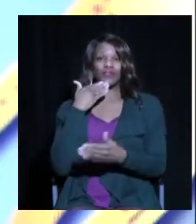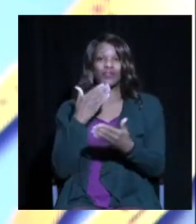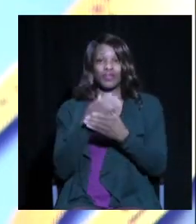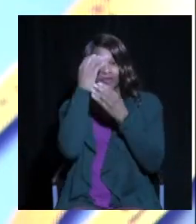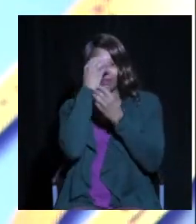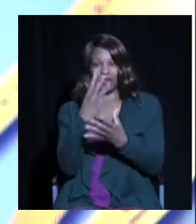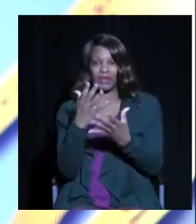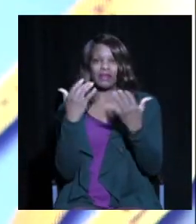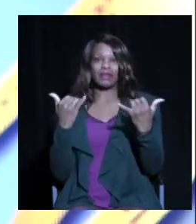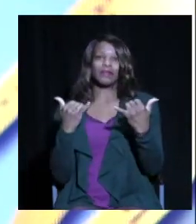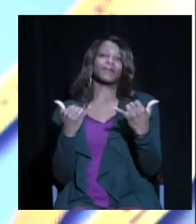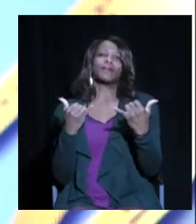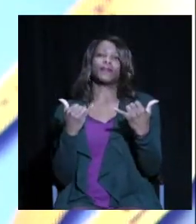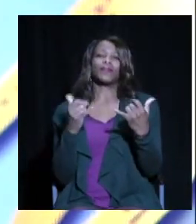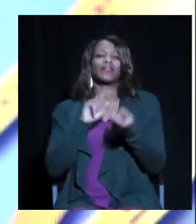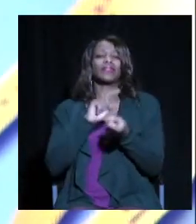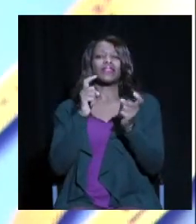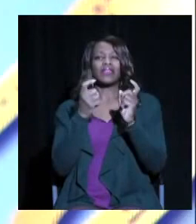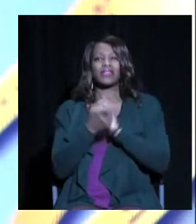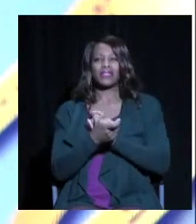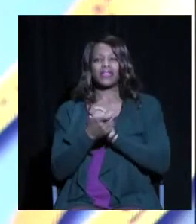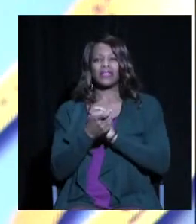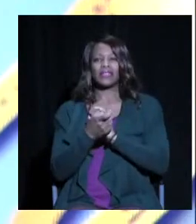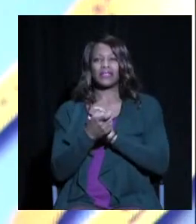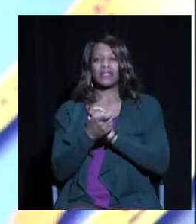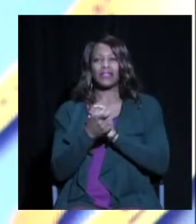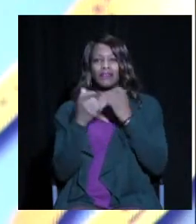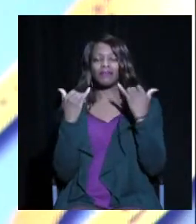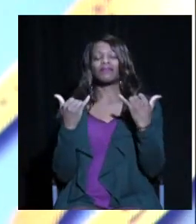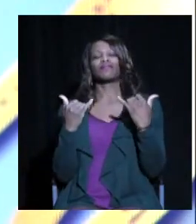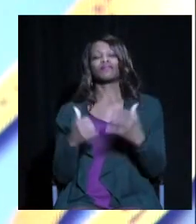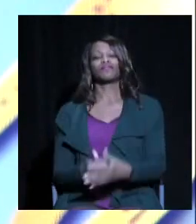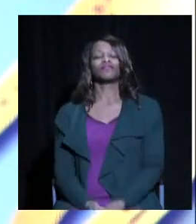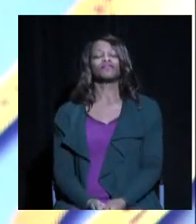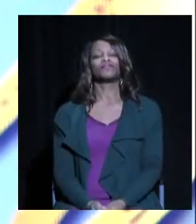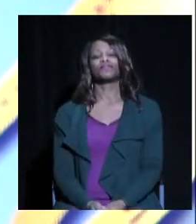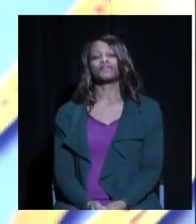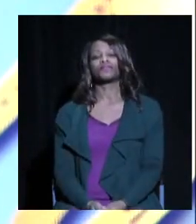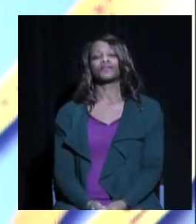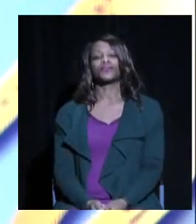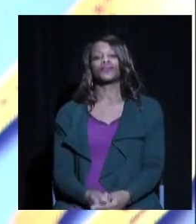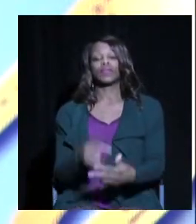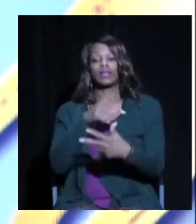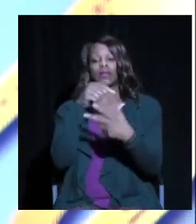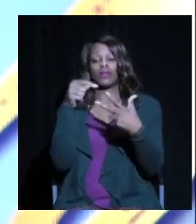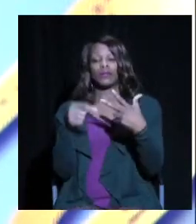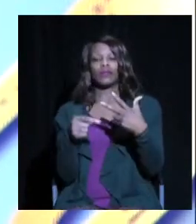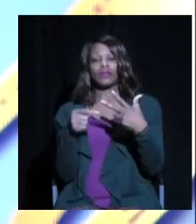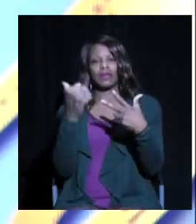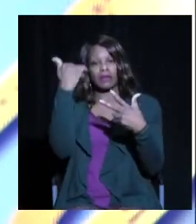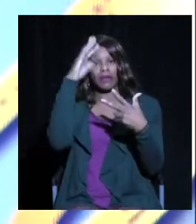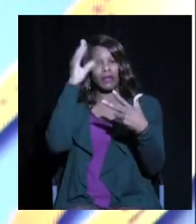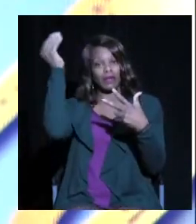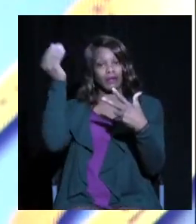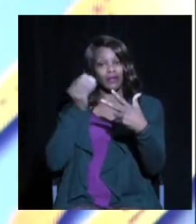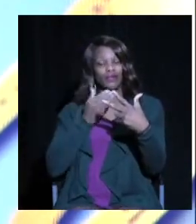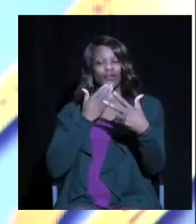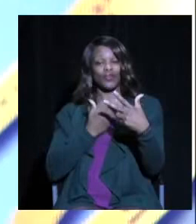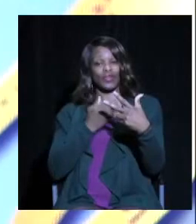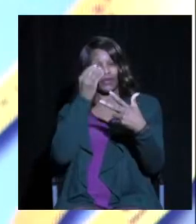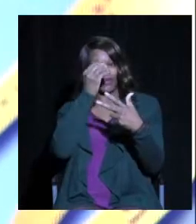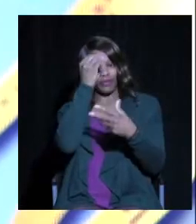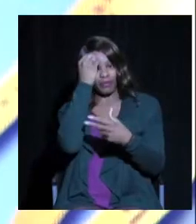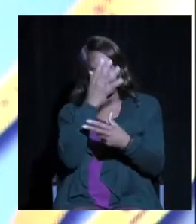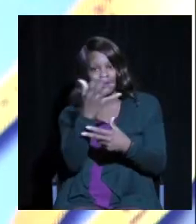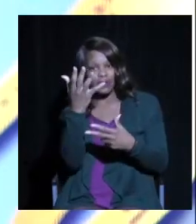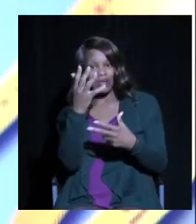this text changes everything for us even right now. So we're going to look at three things that God gives us good news about that